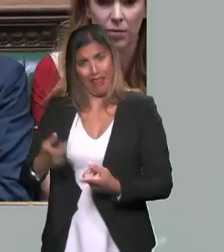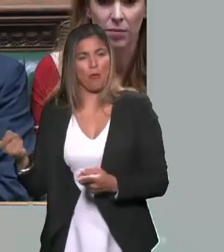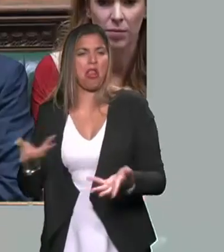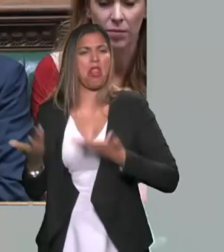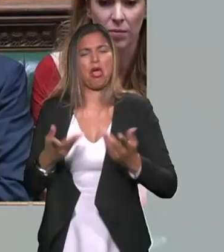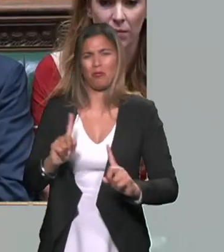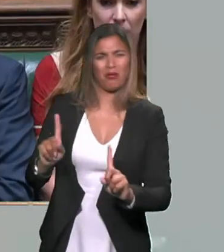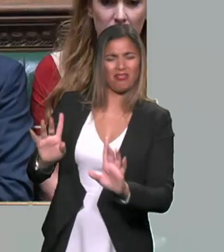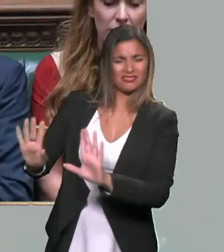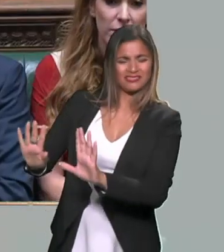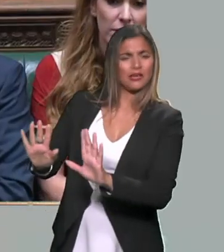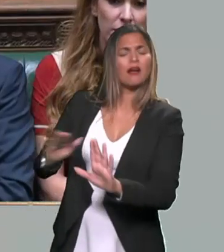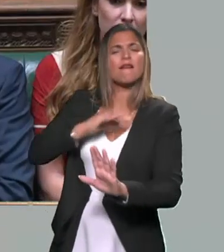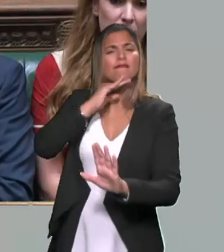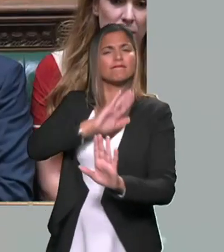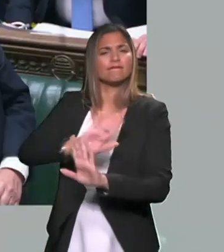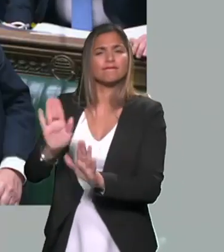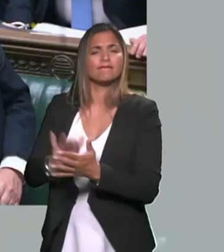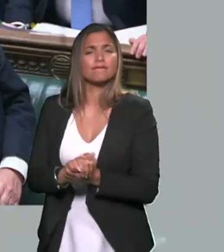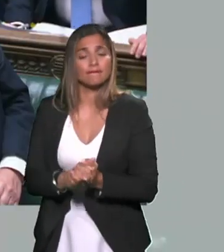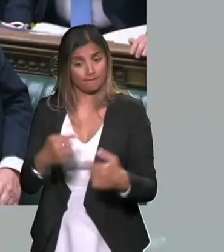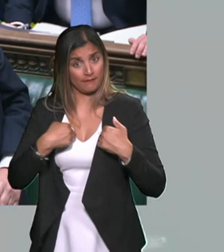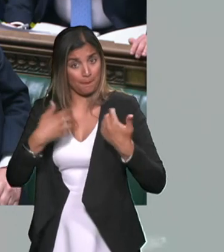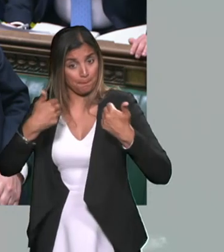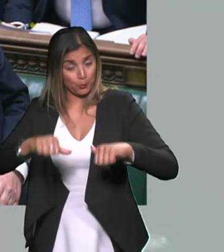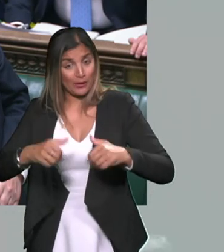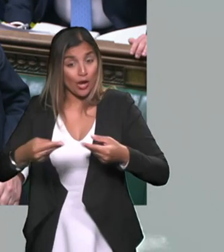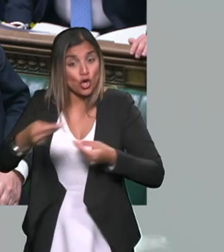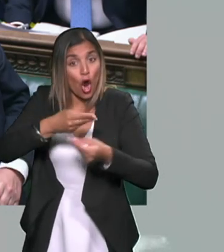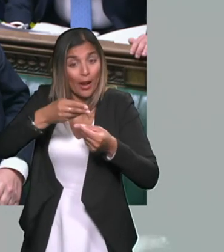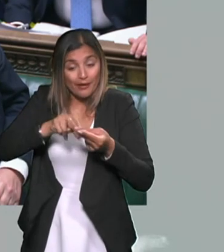else. The reason we've got growth now at